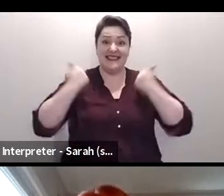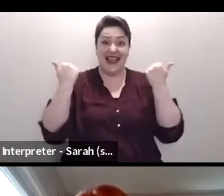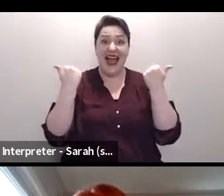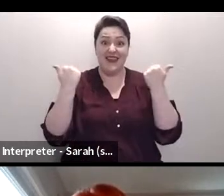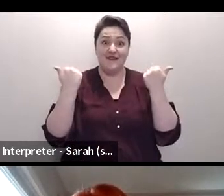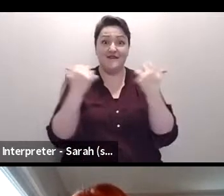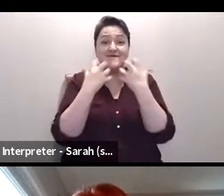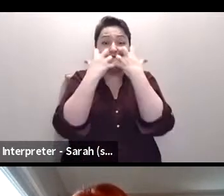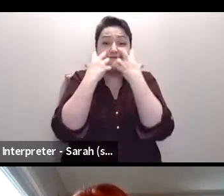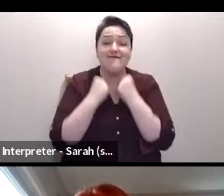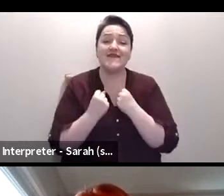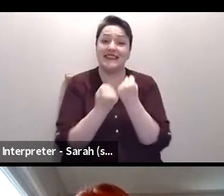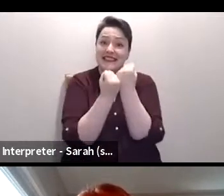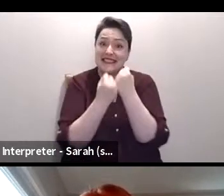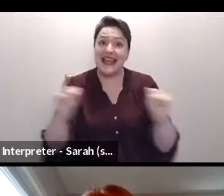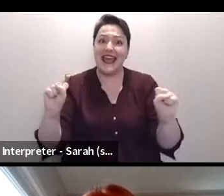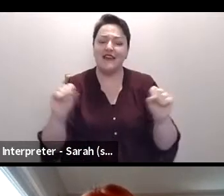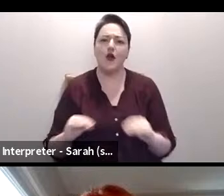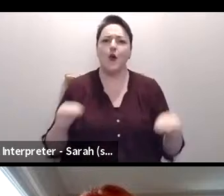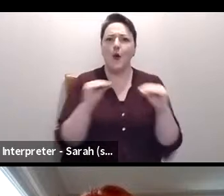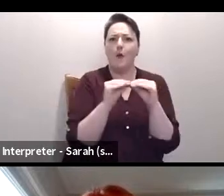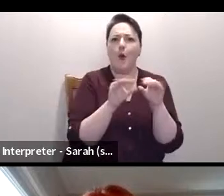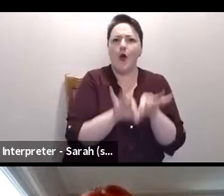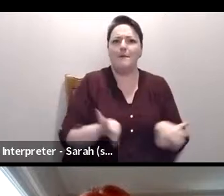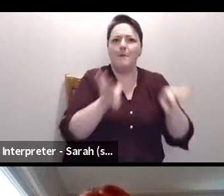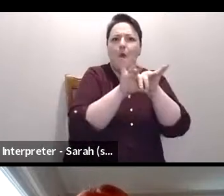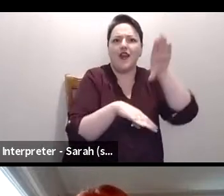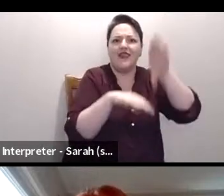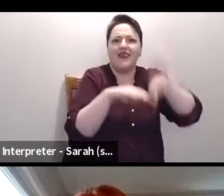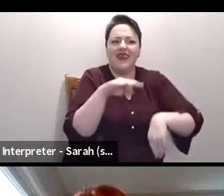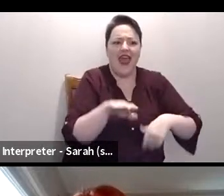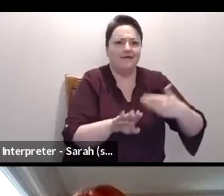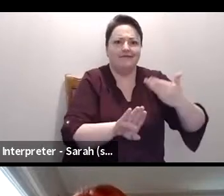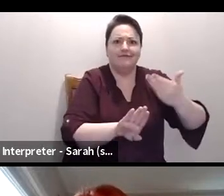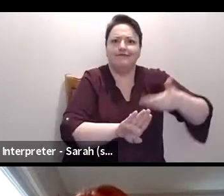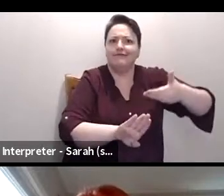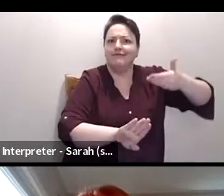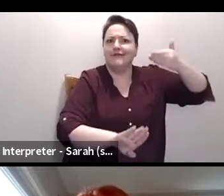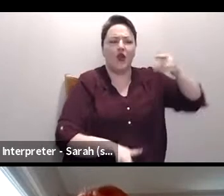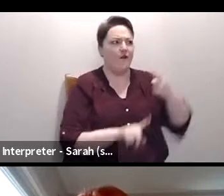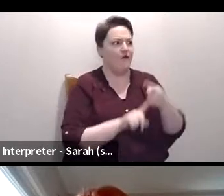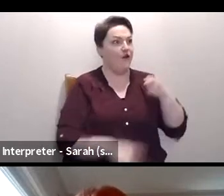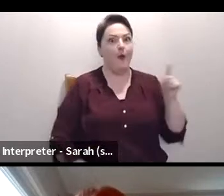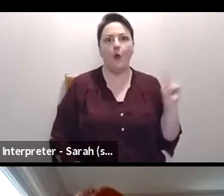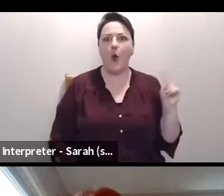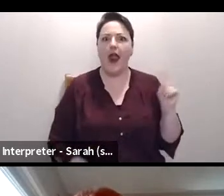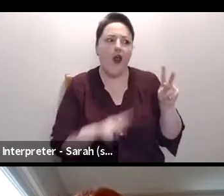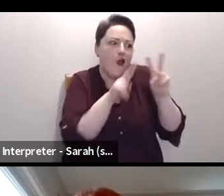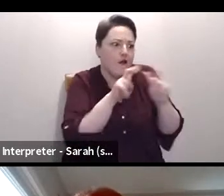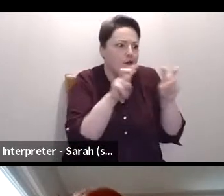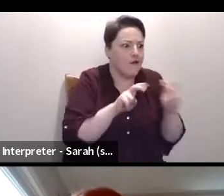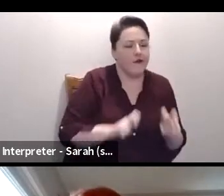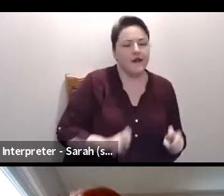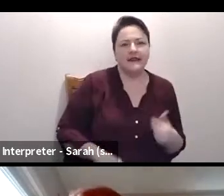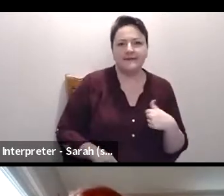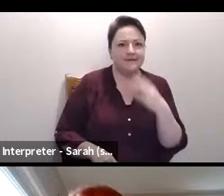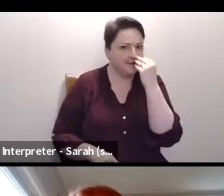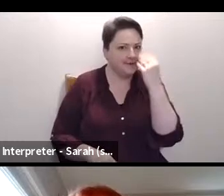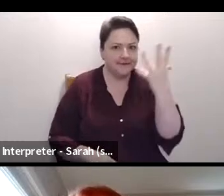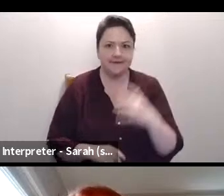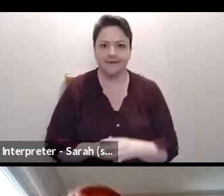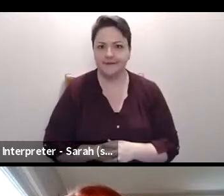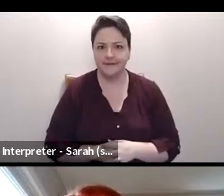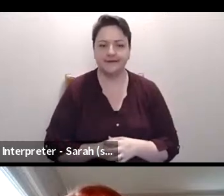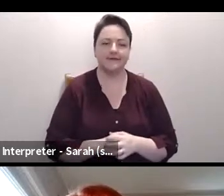more important than sort of wondering where that vaccine, that life-saving vaccine came from. I think really takes priority. And